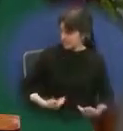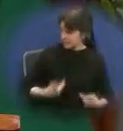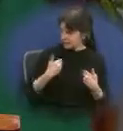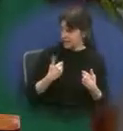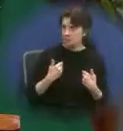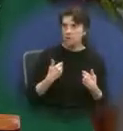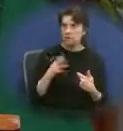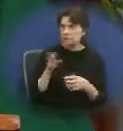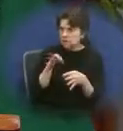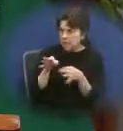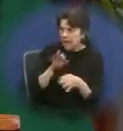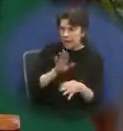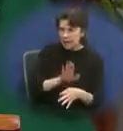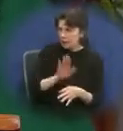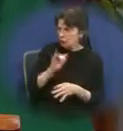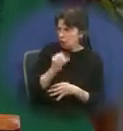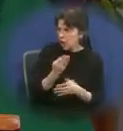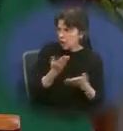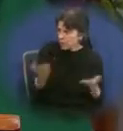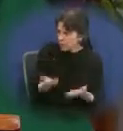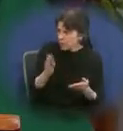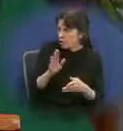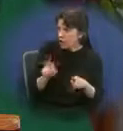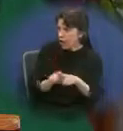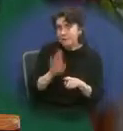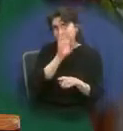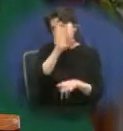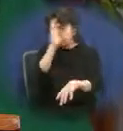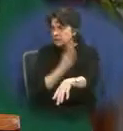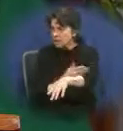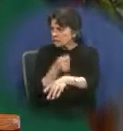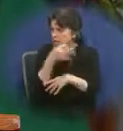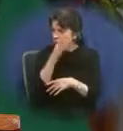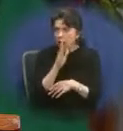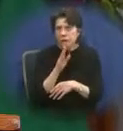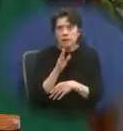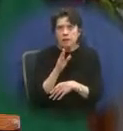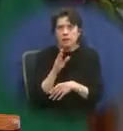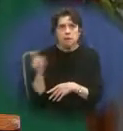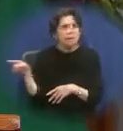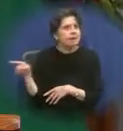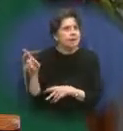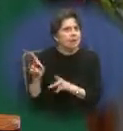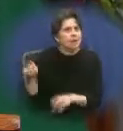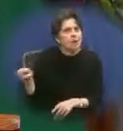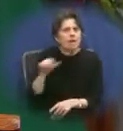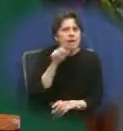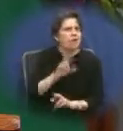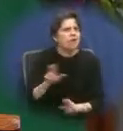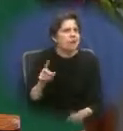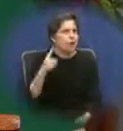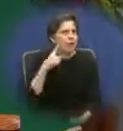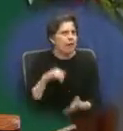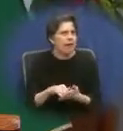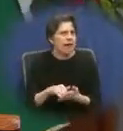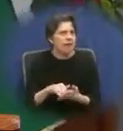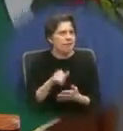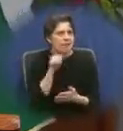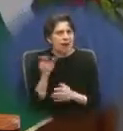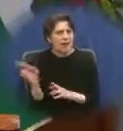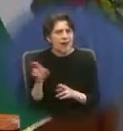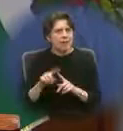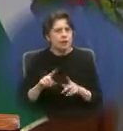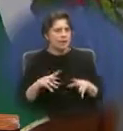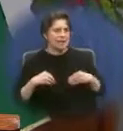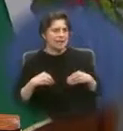mission, as the Son of God and the Messiah, is that they weren't ready to hear that. And although, of course, some